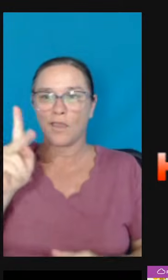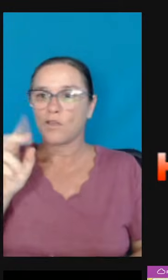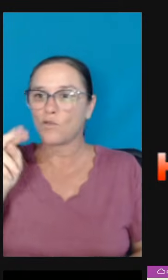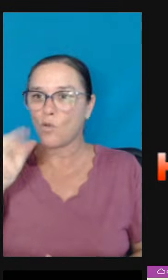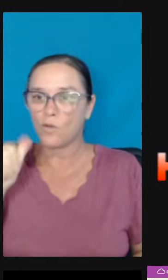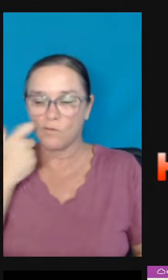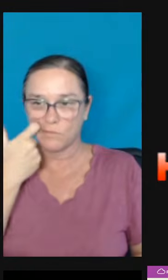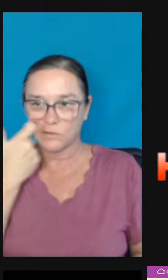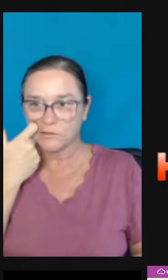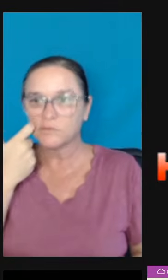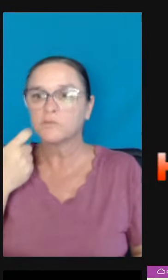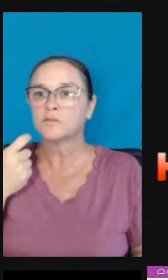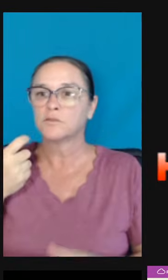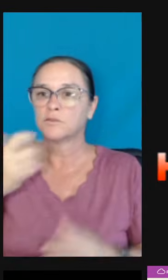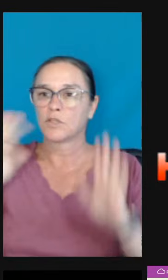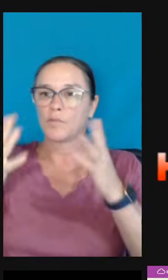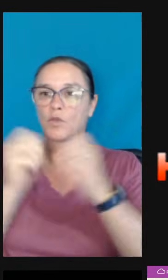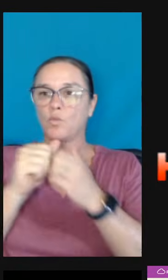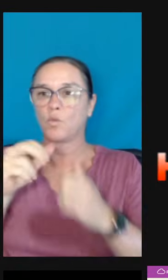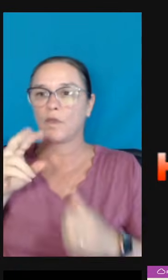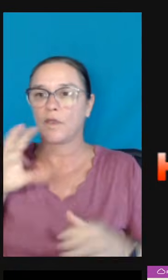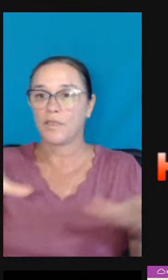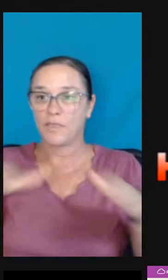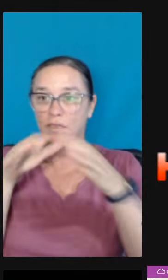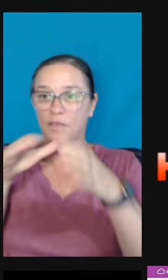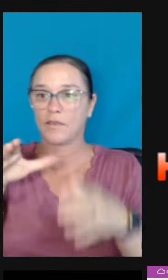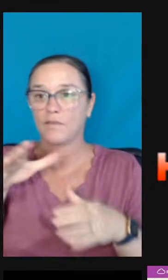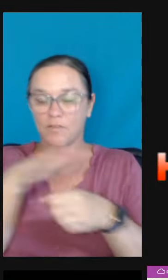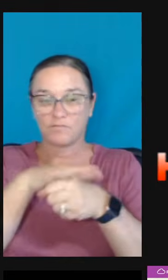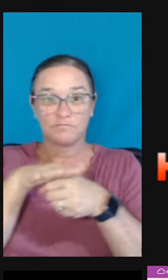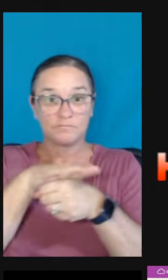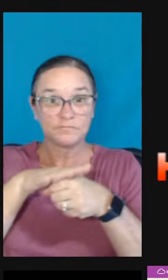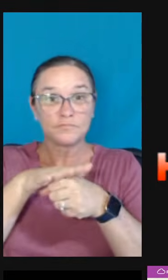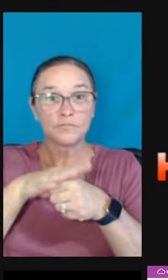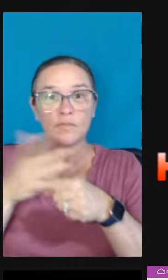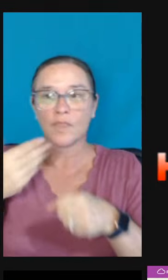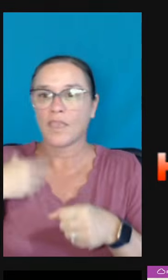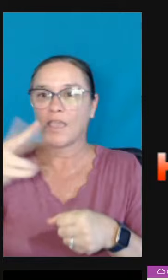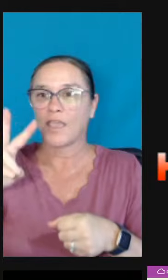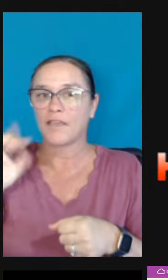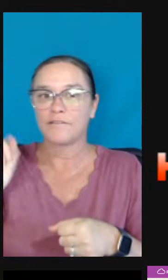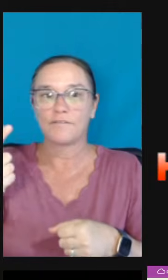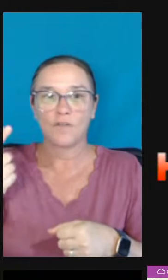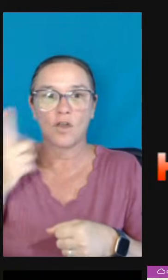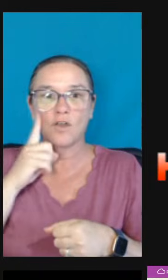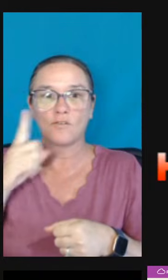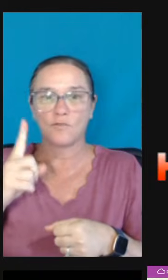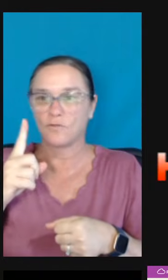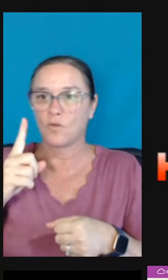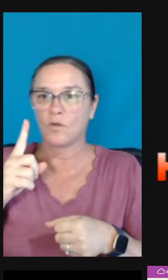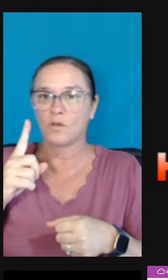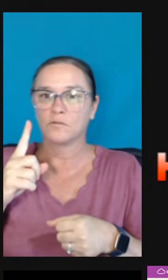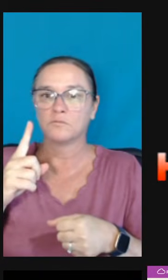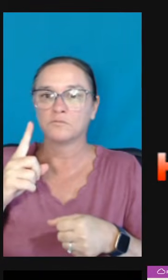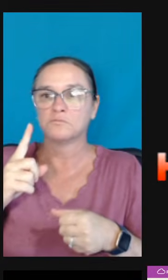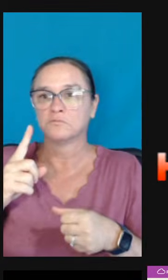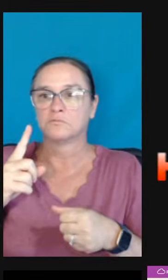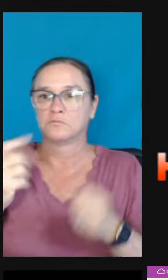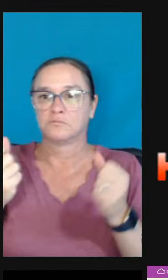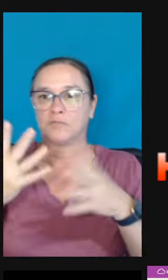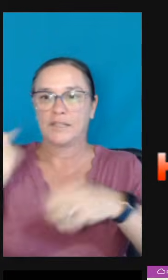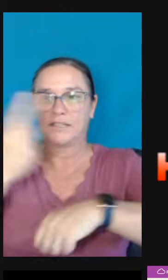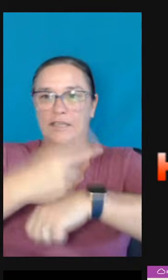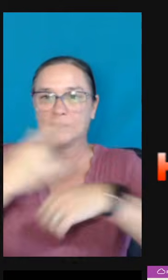whereas in Volcano area, there has been fog for much of the day and for many days in a row here. So,